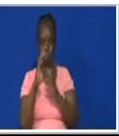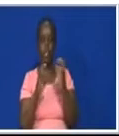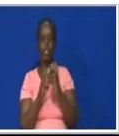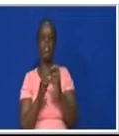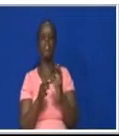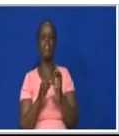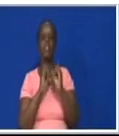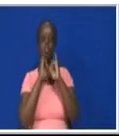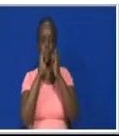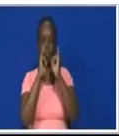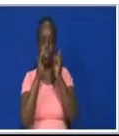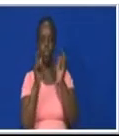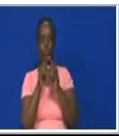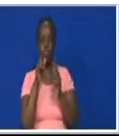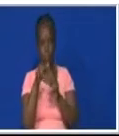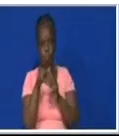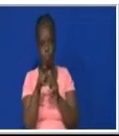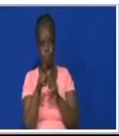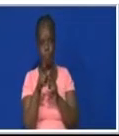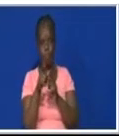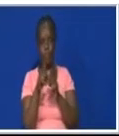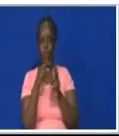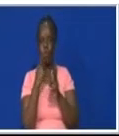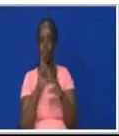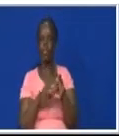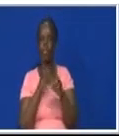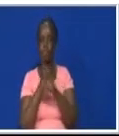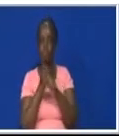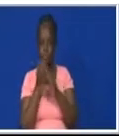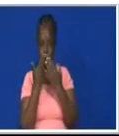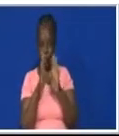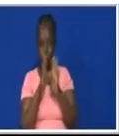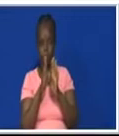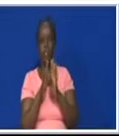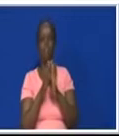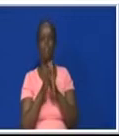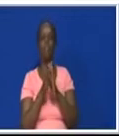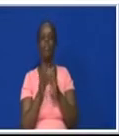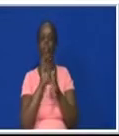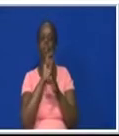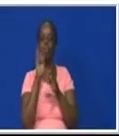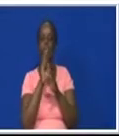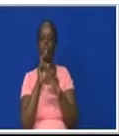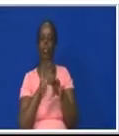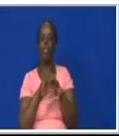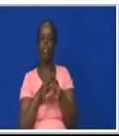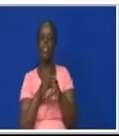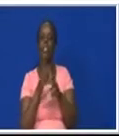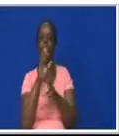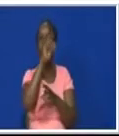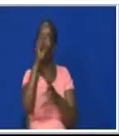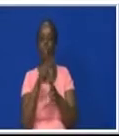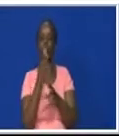relevant information that you so required. Now, once you have done that, we have to look at what does the question